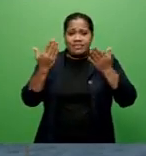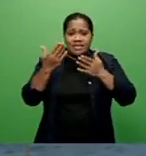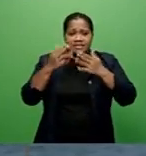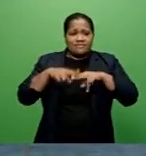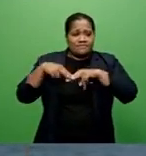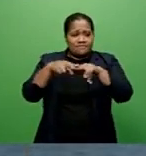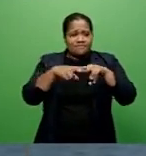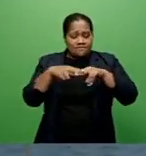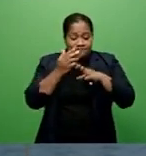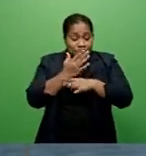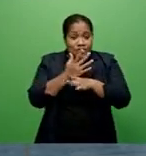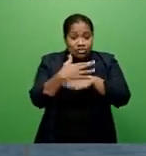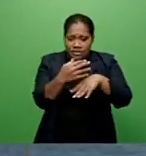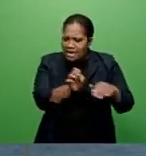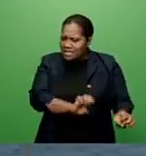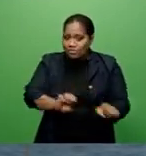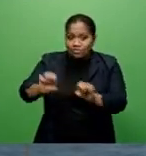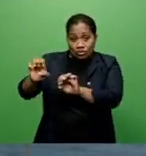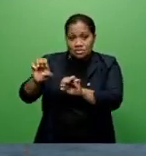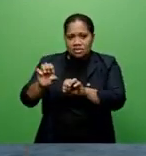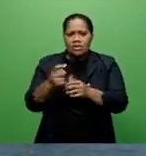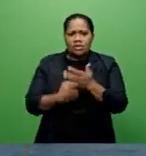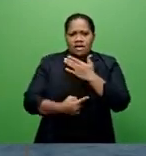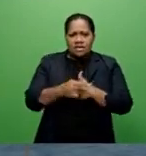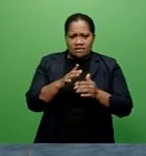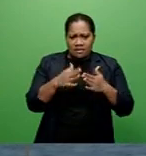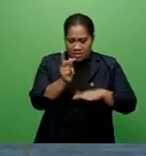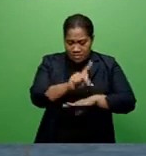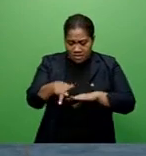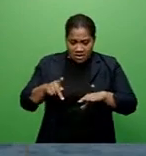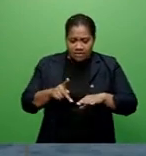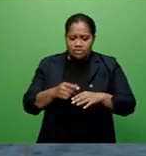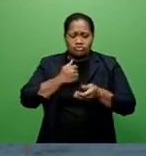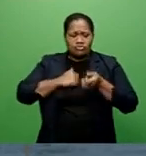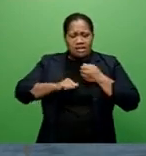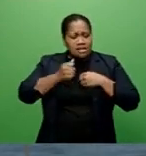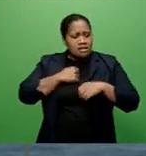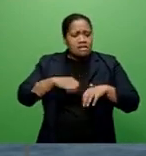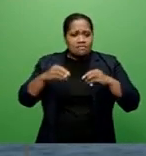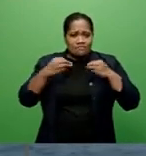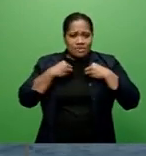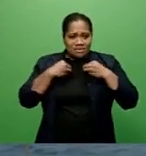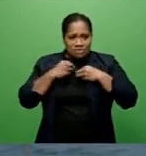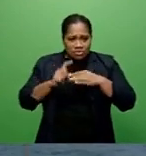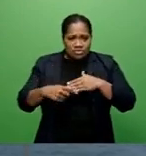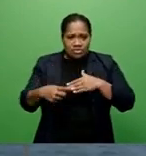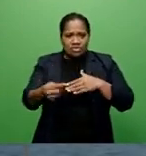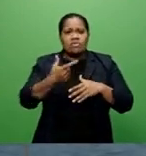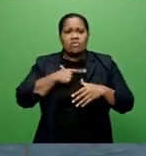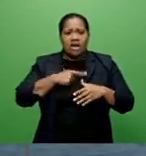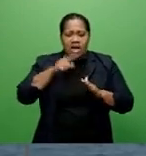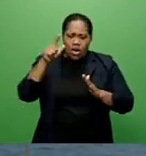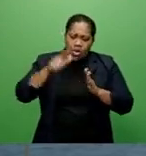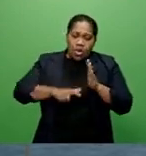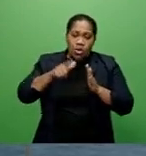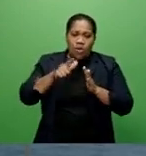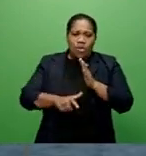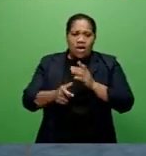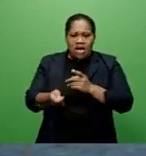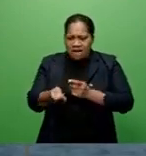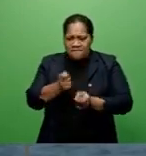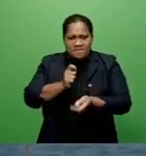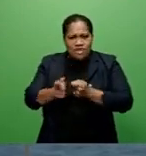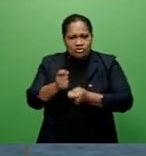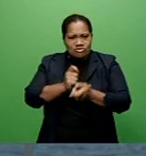exporters, Solanda Pacific is struggling to keep business afloat due to the low tuna catch within our waters. General